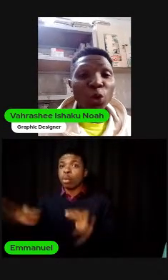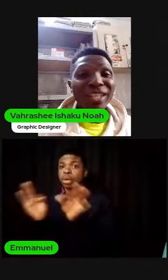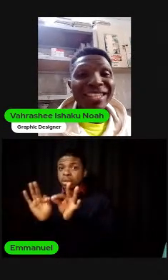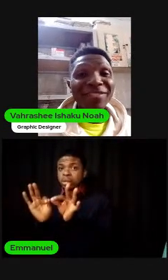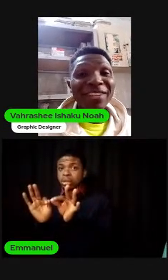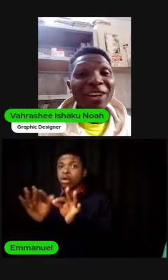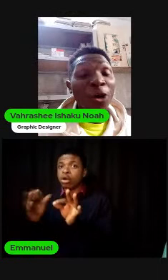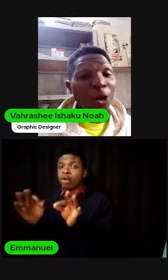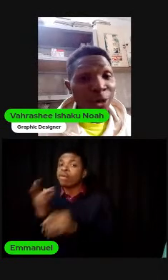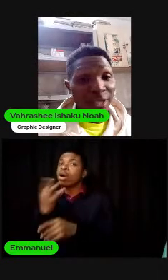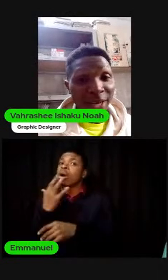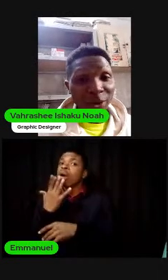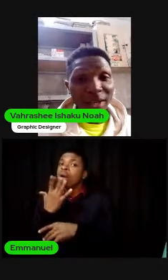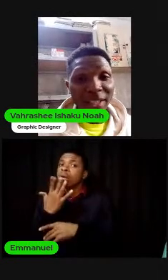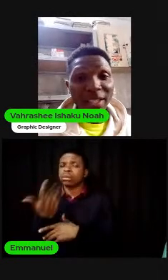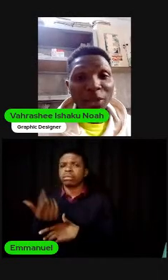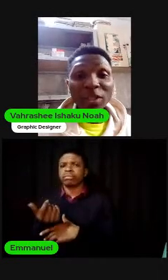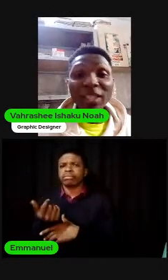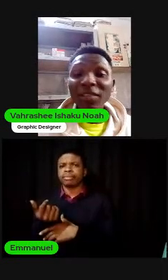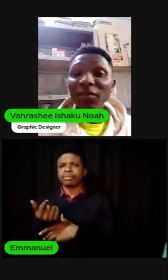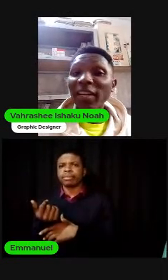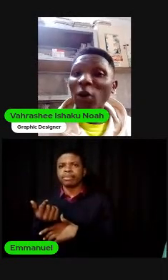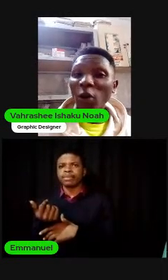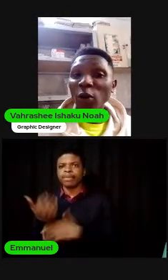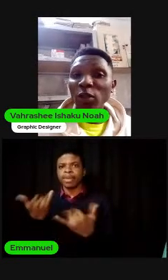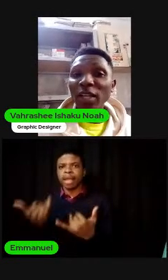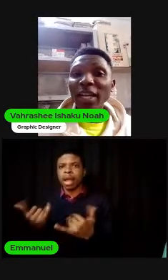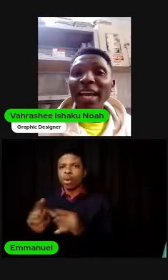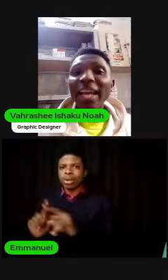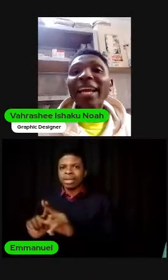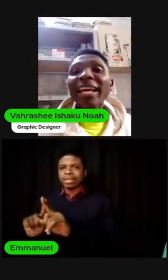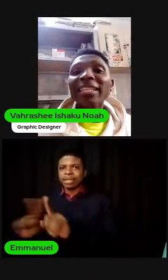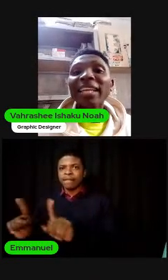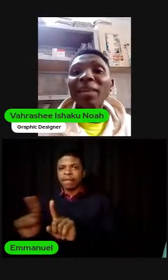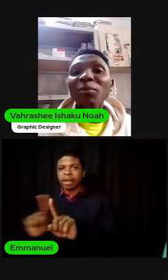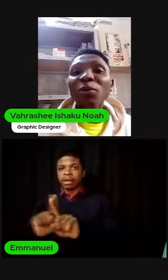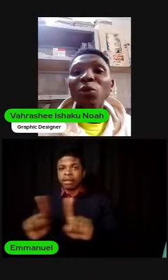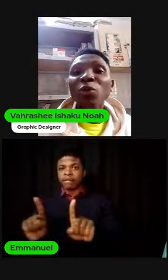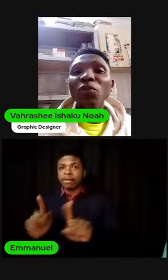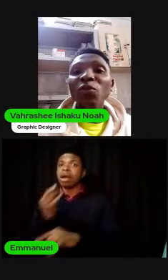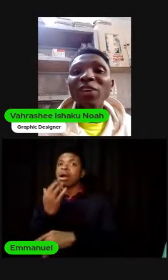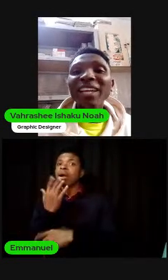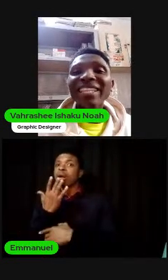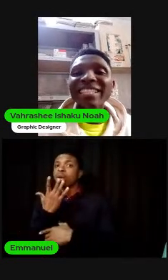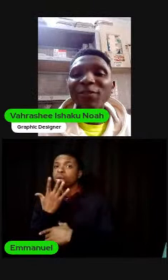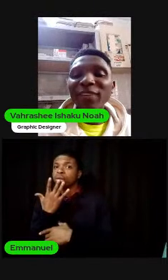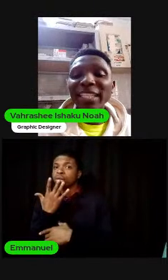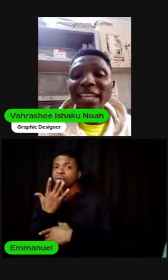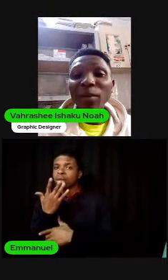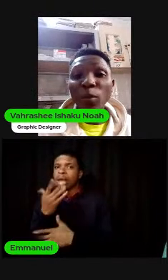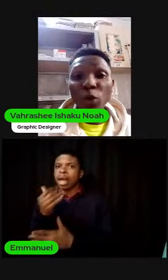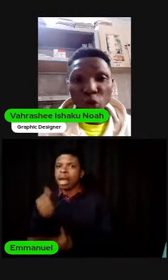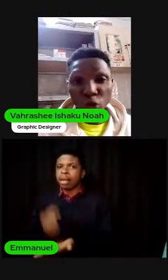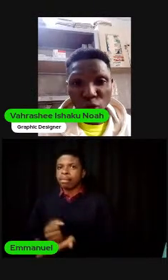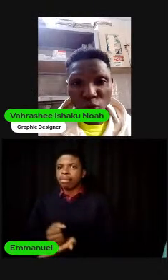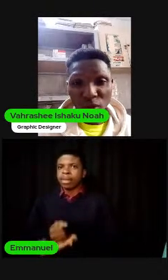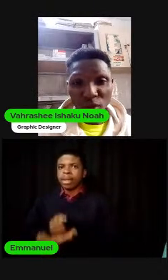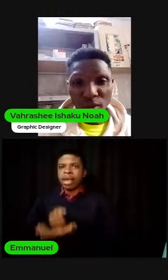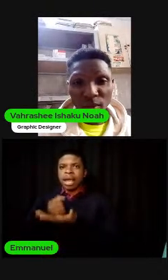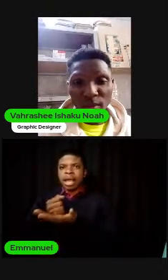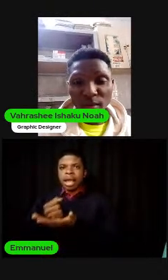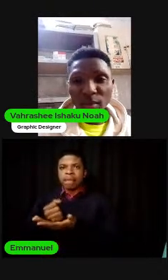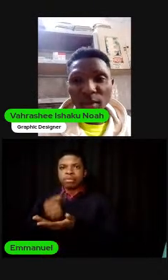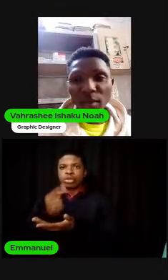So different colors now. Using different colors, it helps you feel different